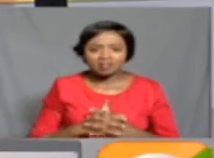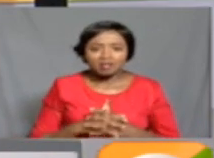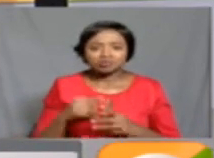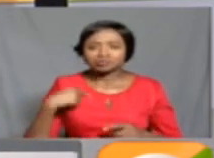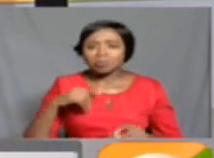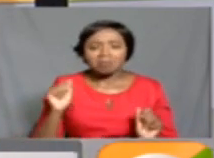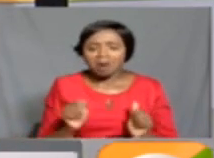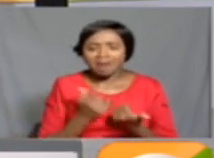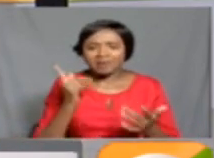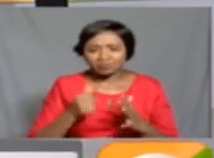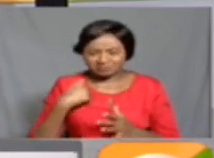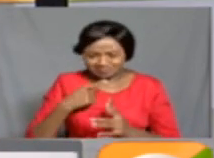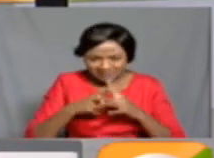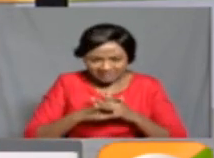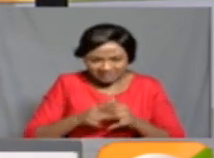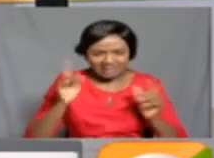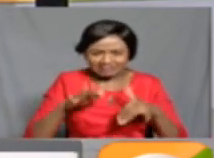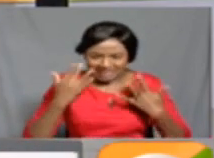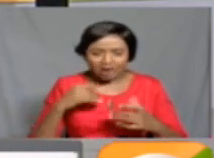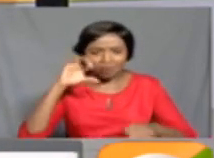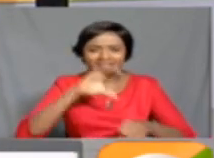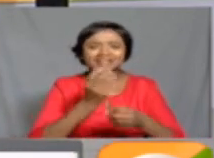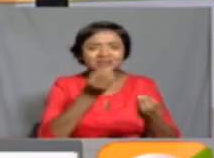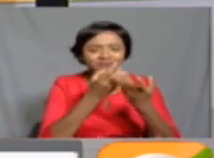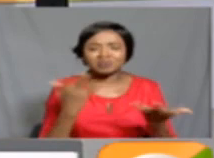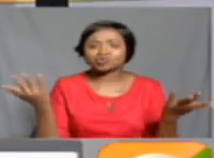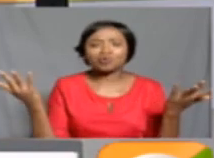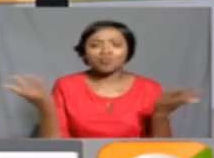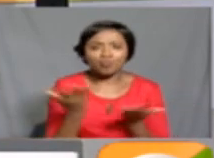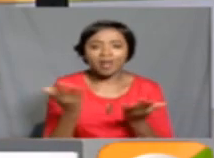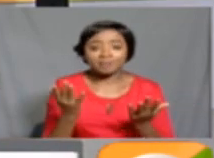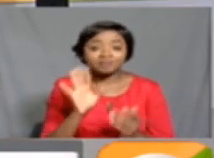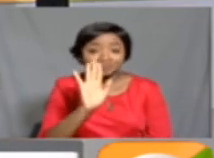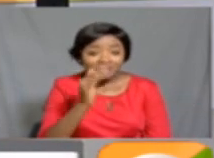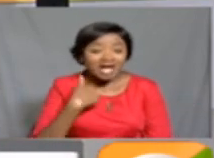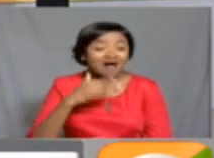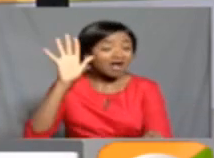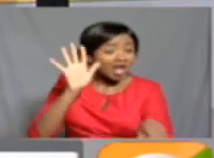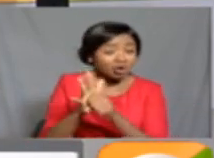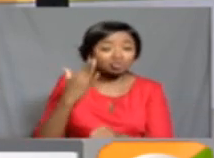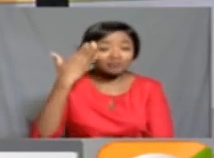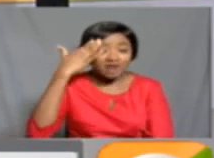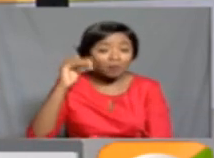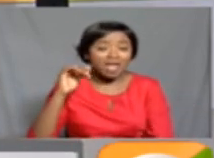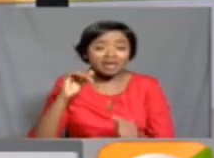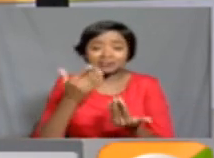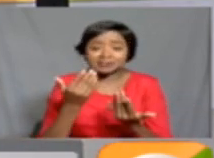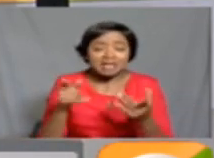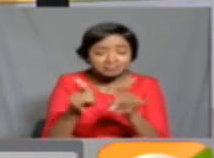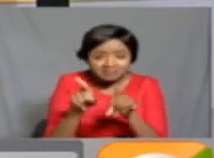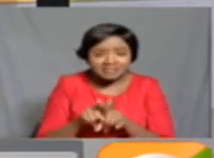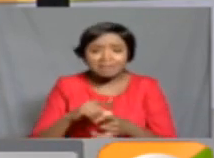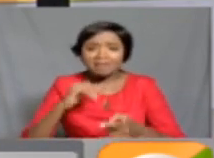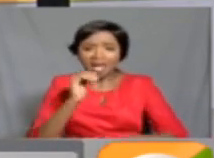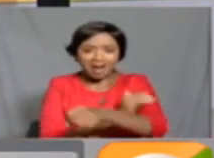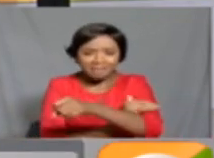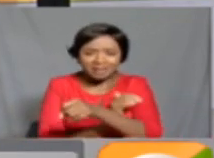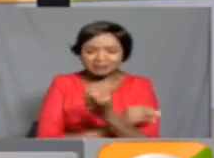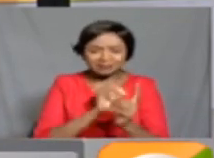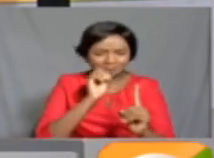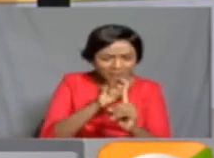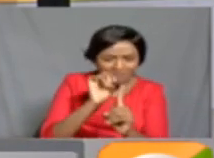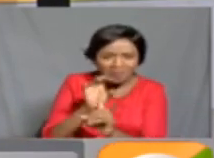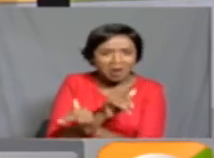happens? Where do you get your information? Well, first off, there's a lot of awareness building and capacity creation for farmers, again, being